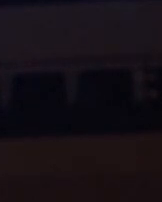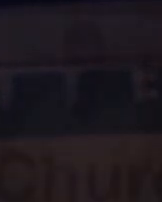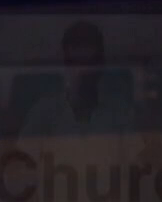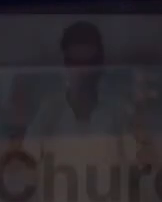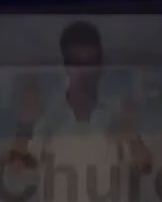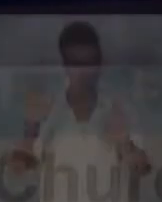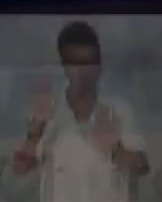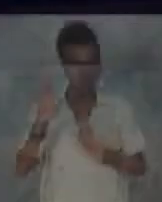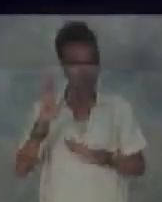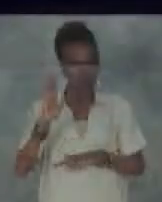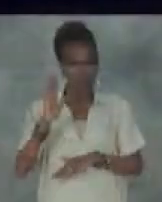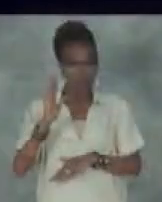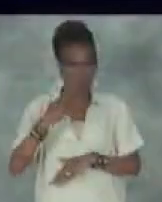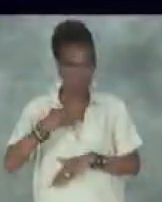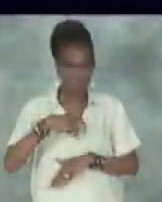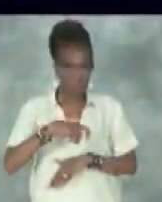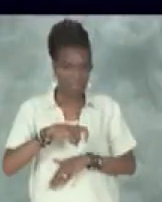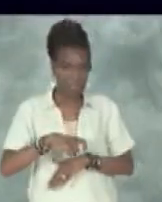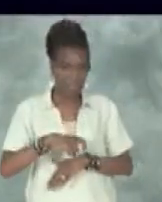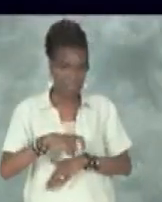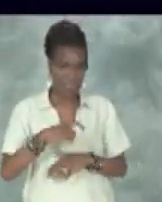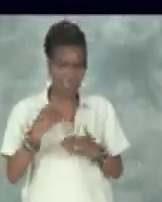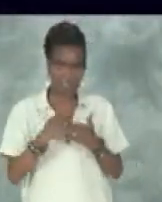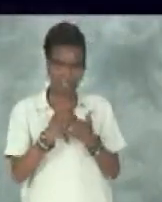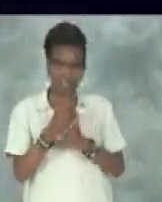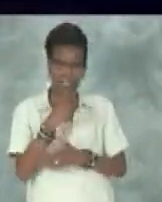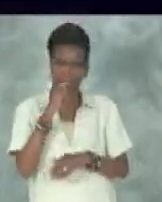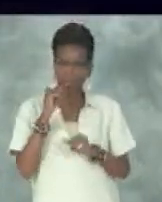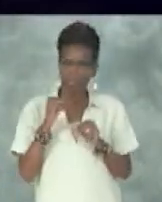in worship. Because we do not carry